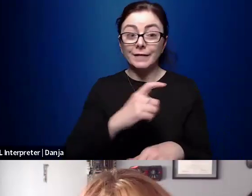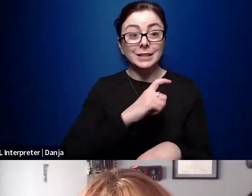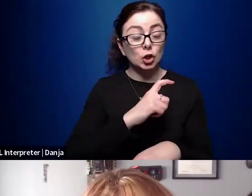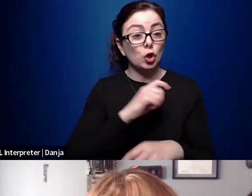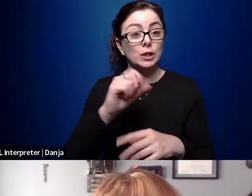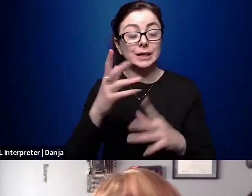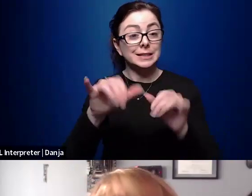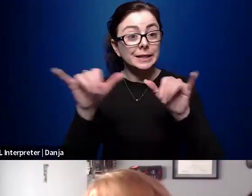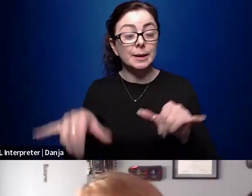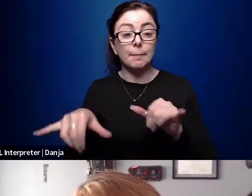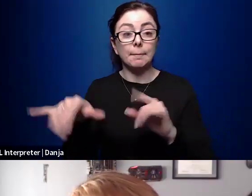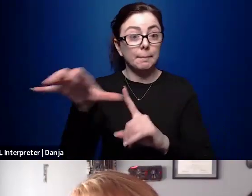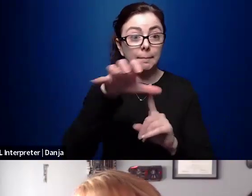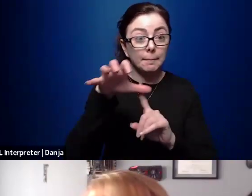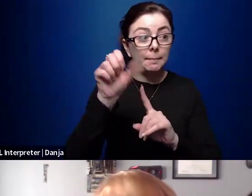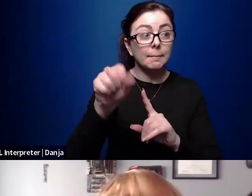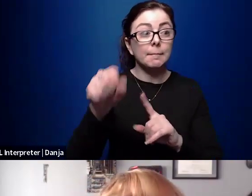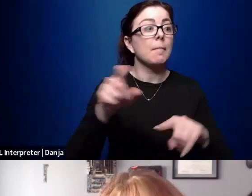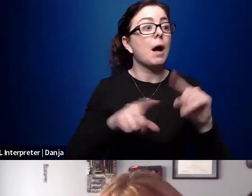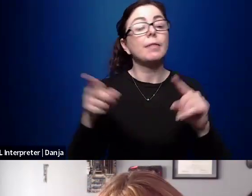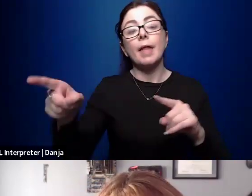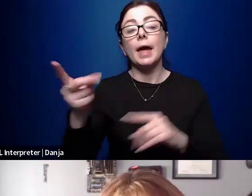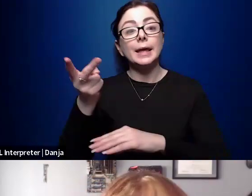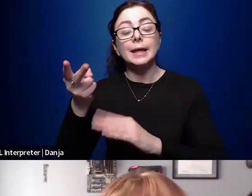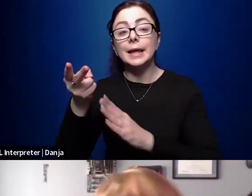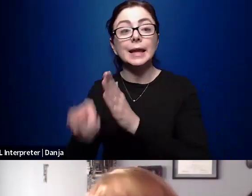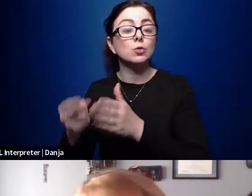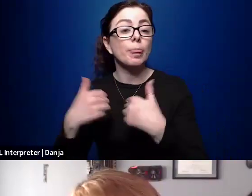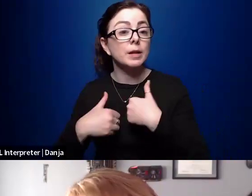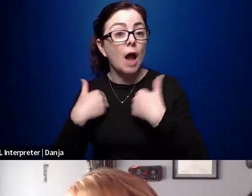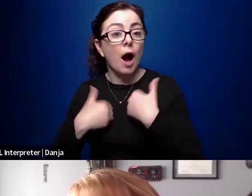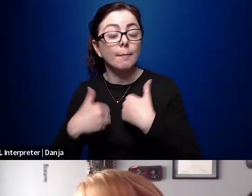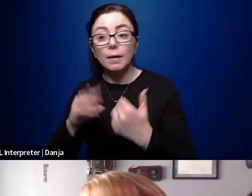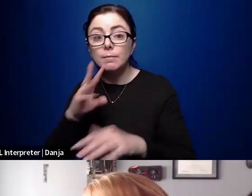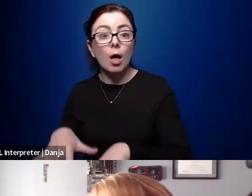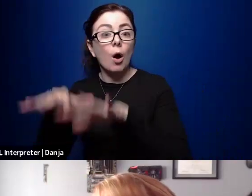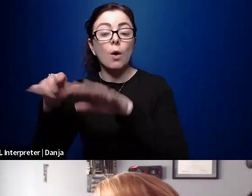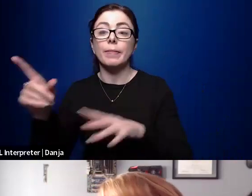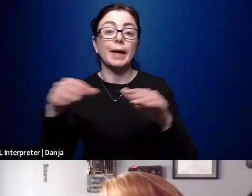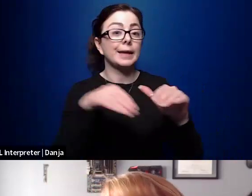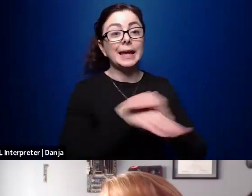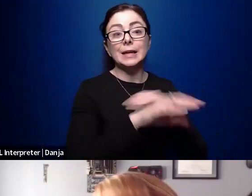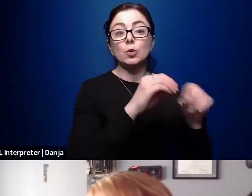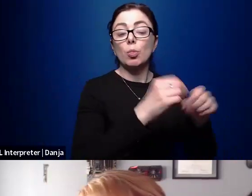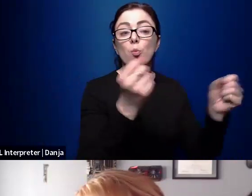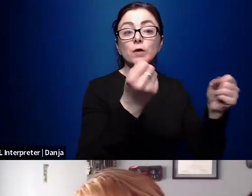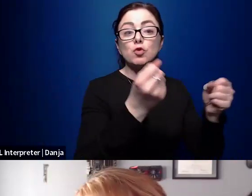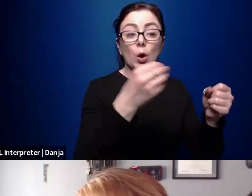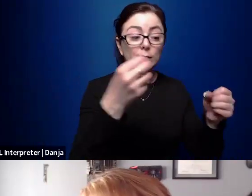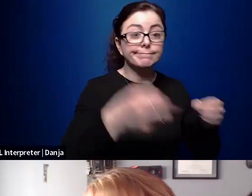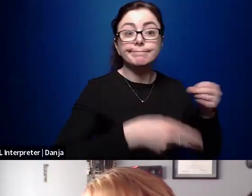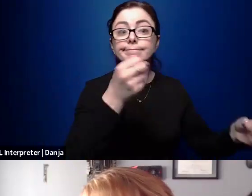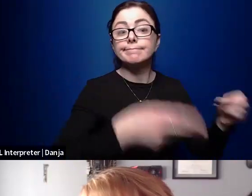and they burn themselves, or they overflow the tub, or they get into the refrigerator and break every egg. Like, these are not